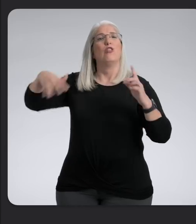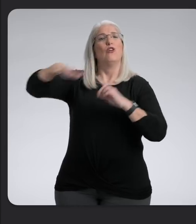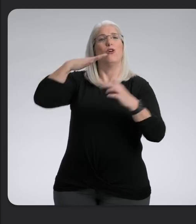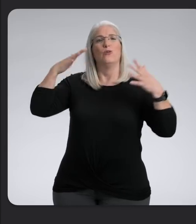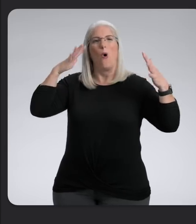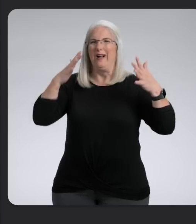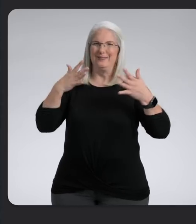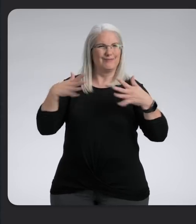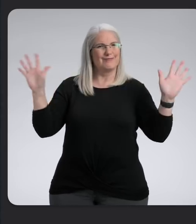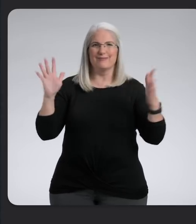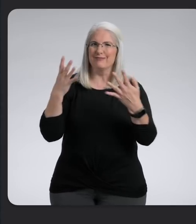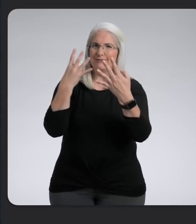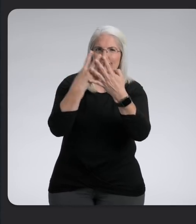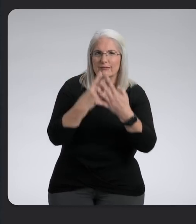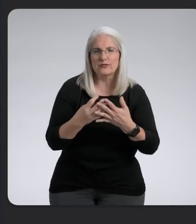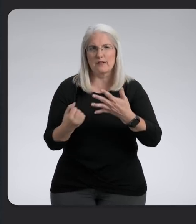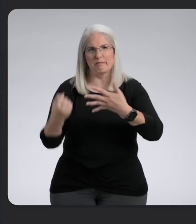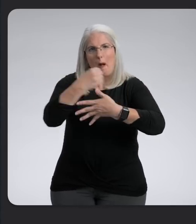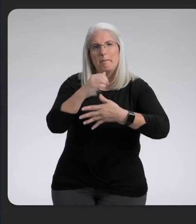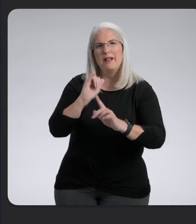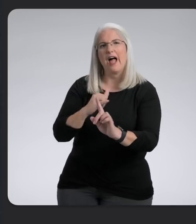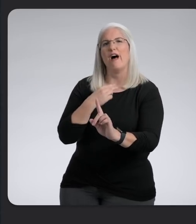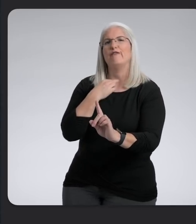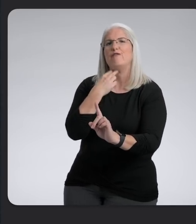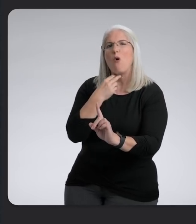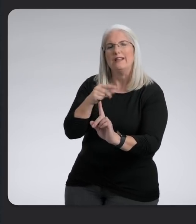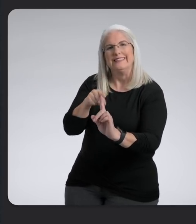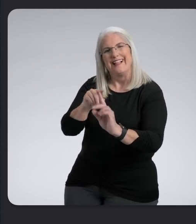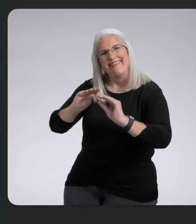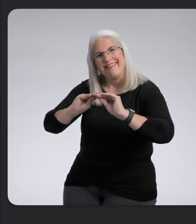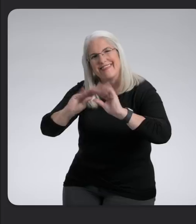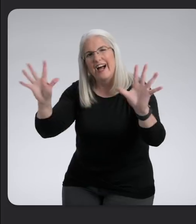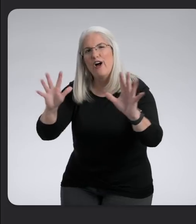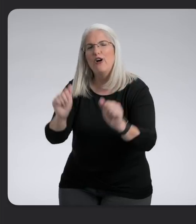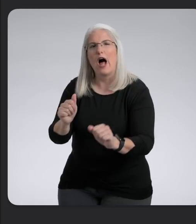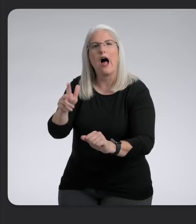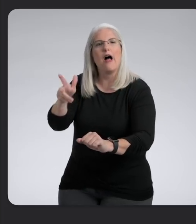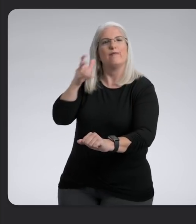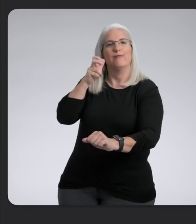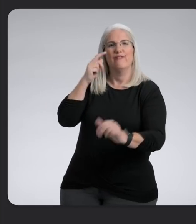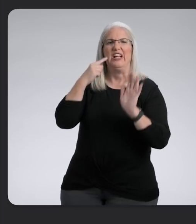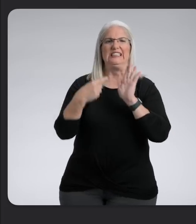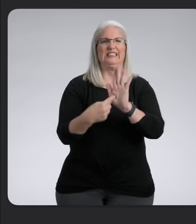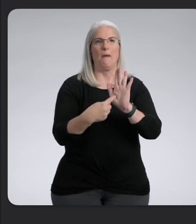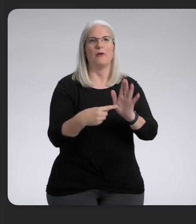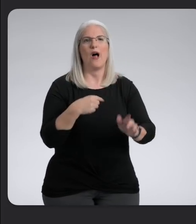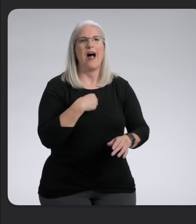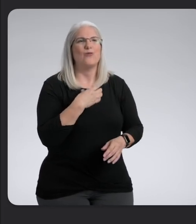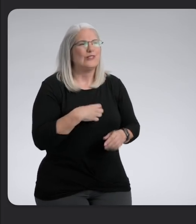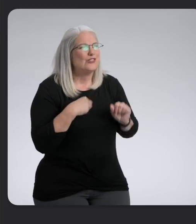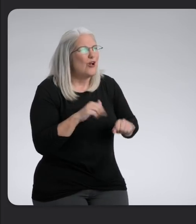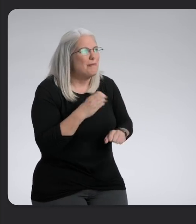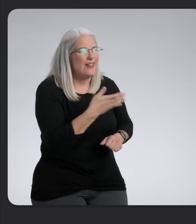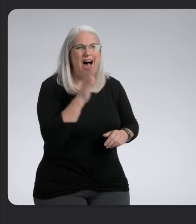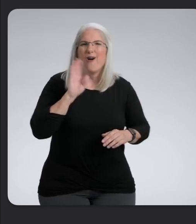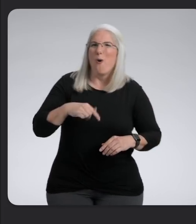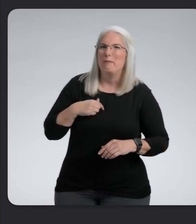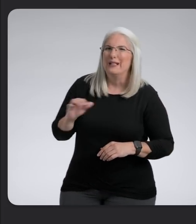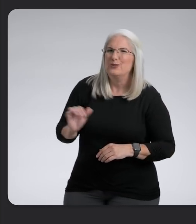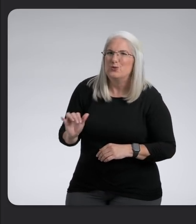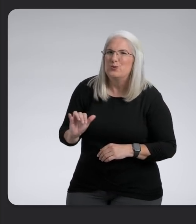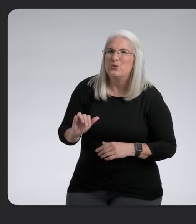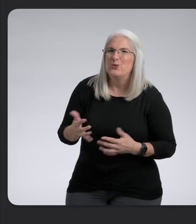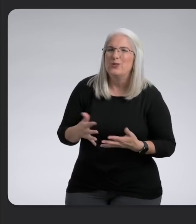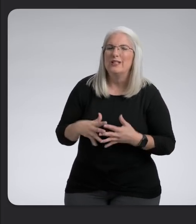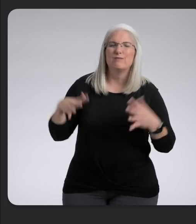your voice so that it comes through crystal clear. Check it out. I wish I could be there. Me too. Let me